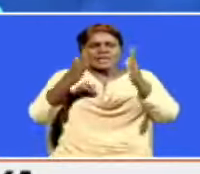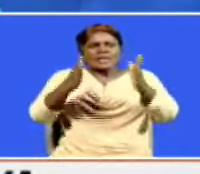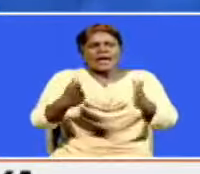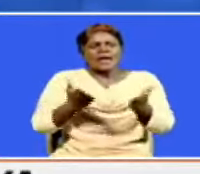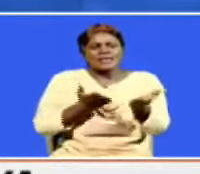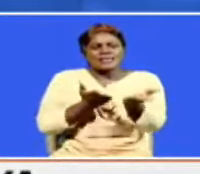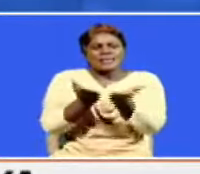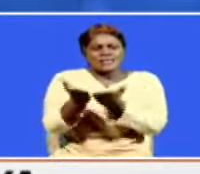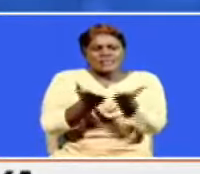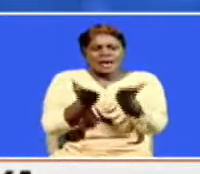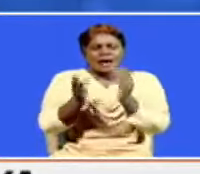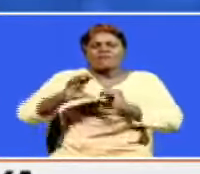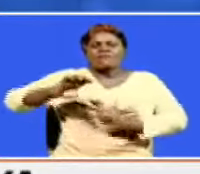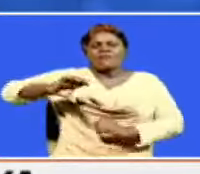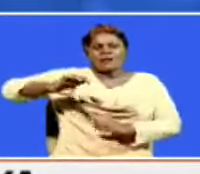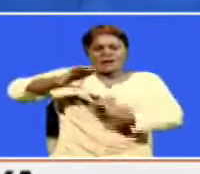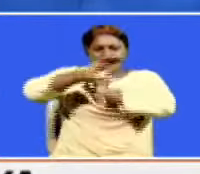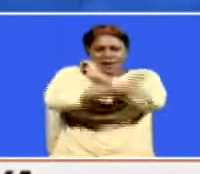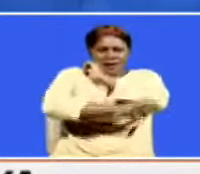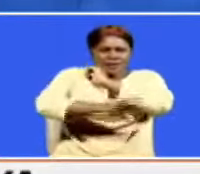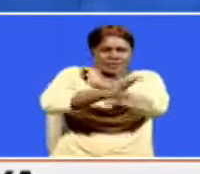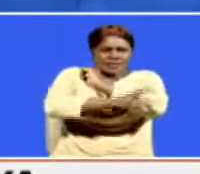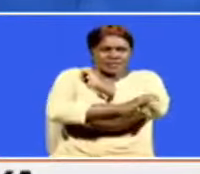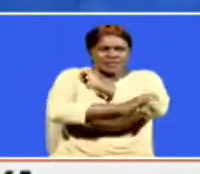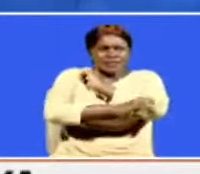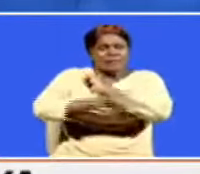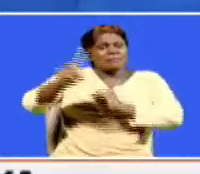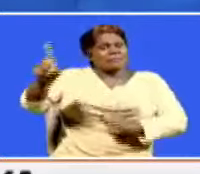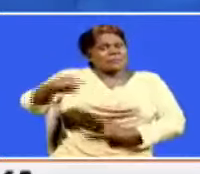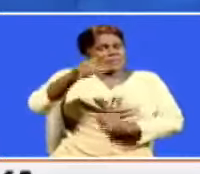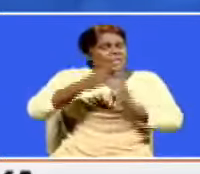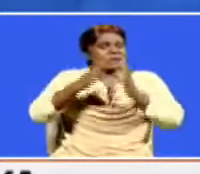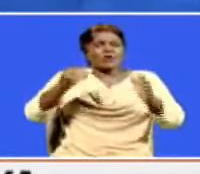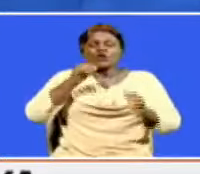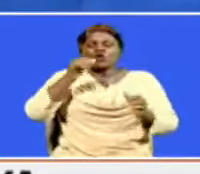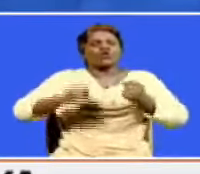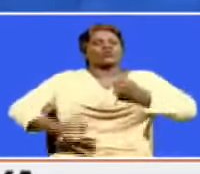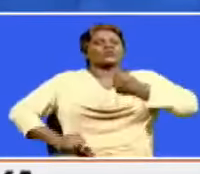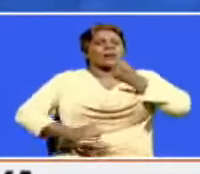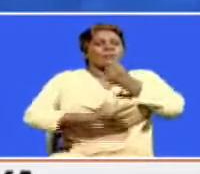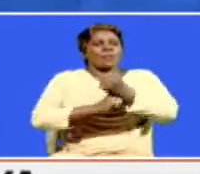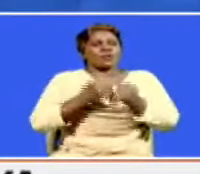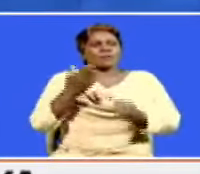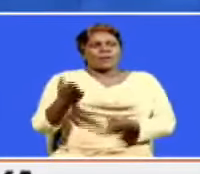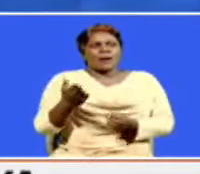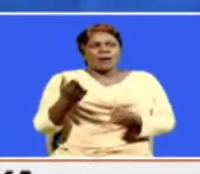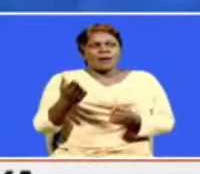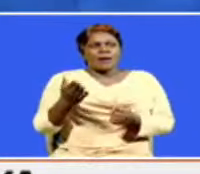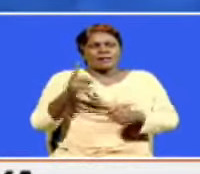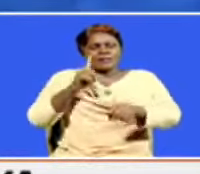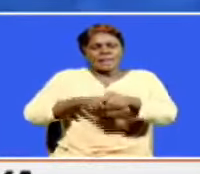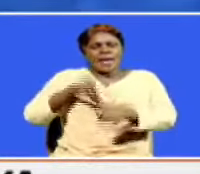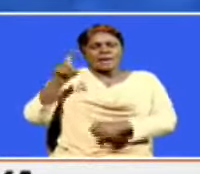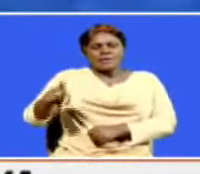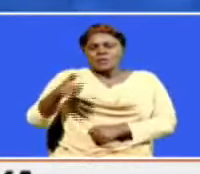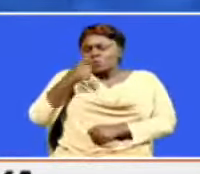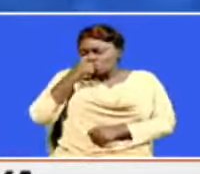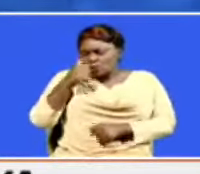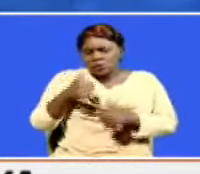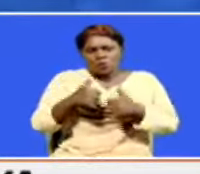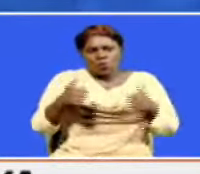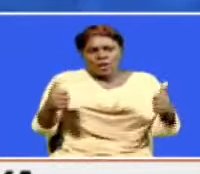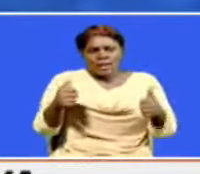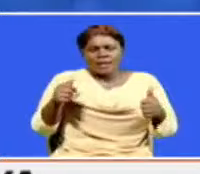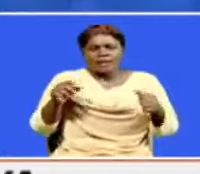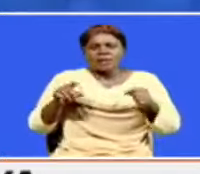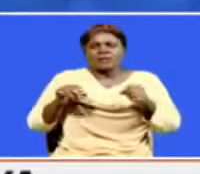has served this county, and it would be wrong not to support him in his hour of need. We wish him well as